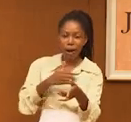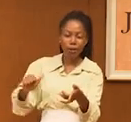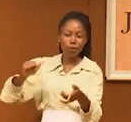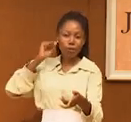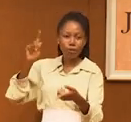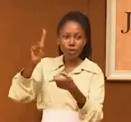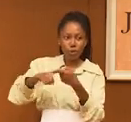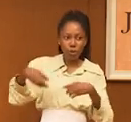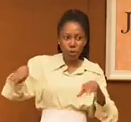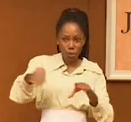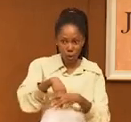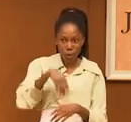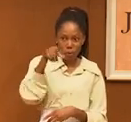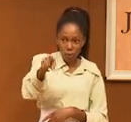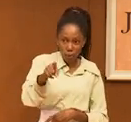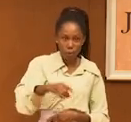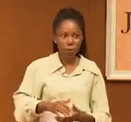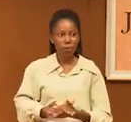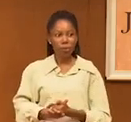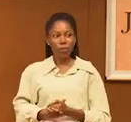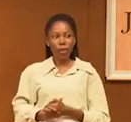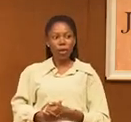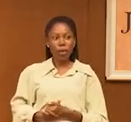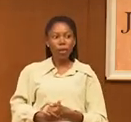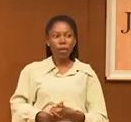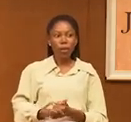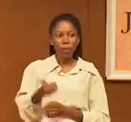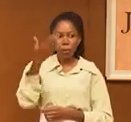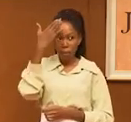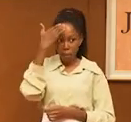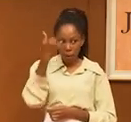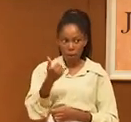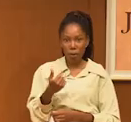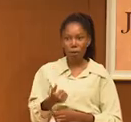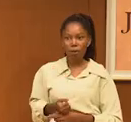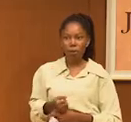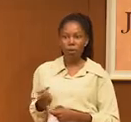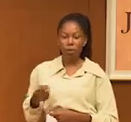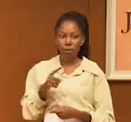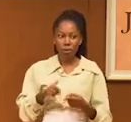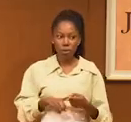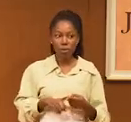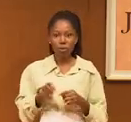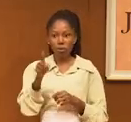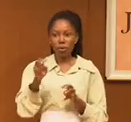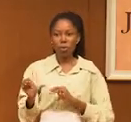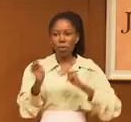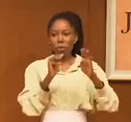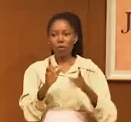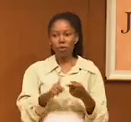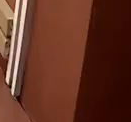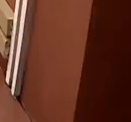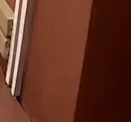you have your breach of promise to marry. Because you said you eventually went ahead with somebody else. Because I saw that in the